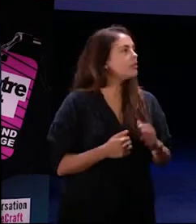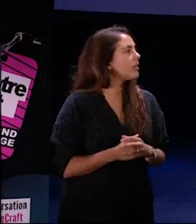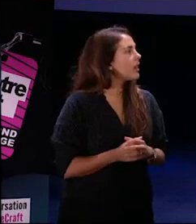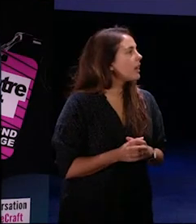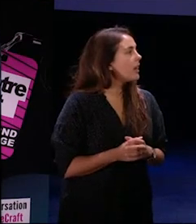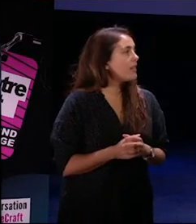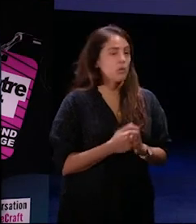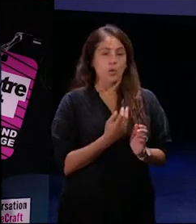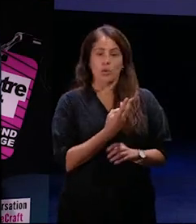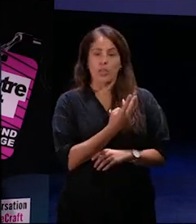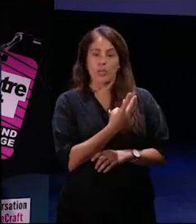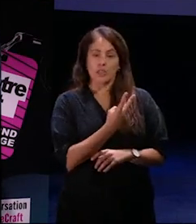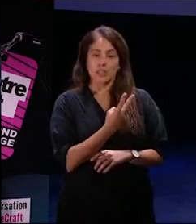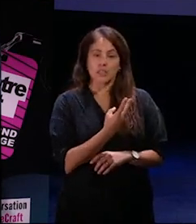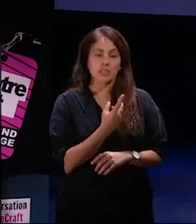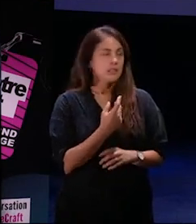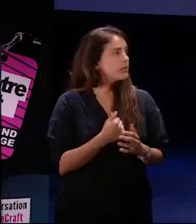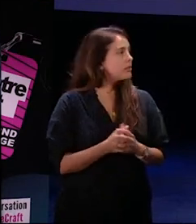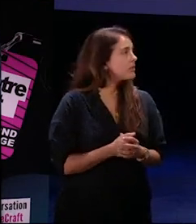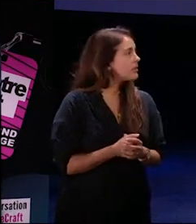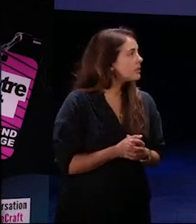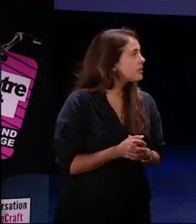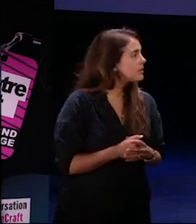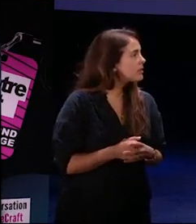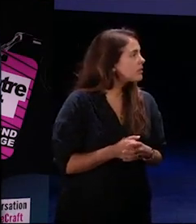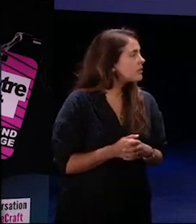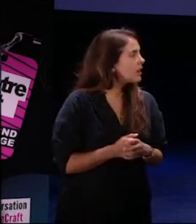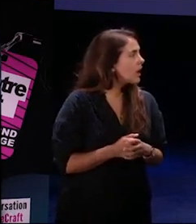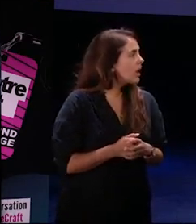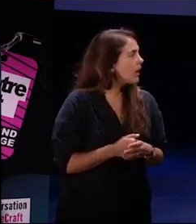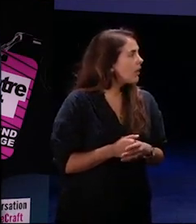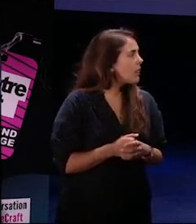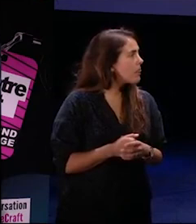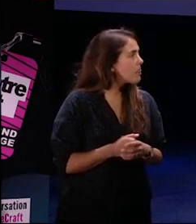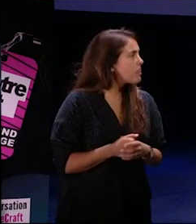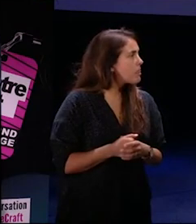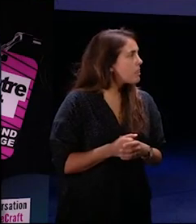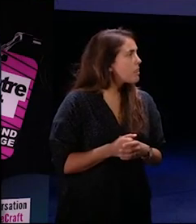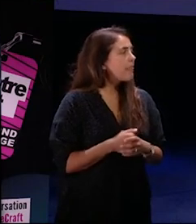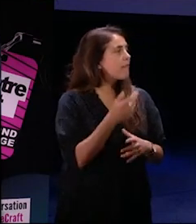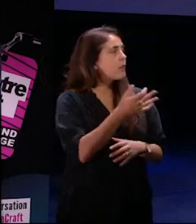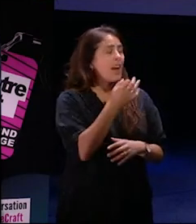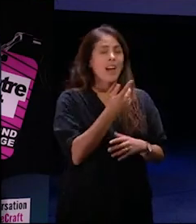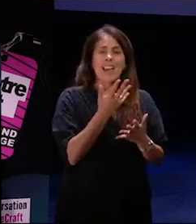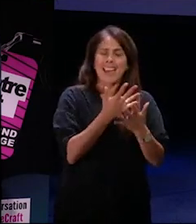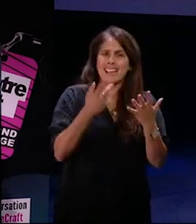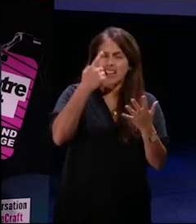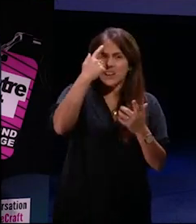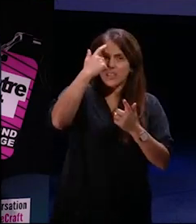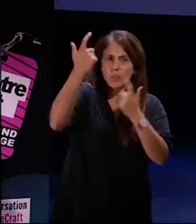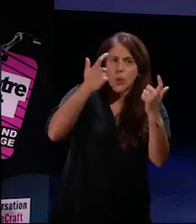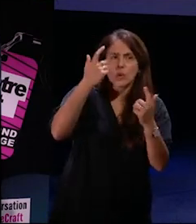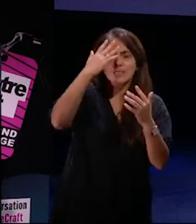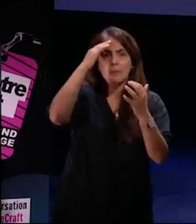all three of you, but I'm sure it might specify for your specific spheres, but if you have any like thoughts or memories or advice